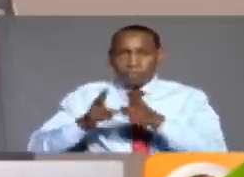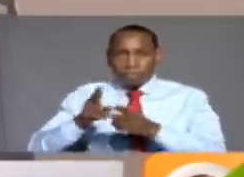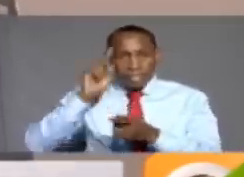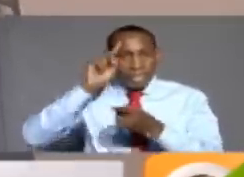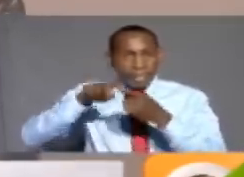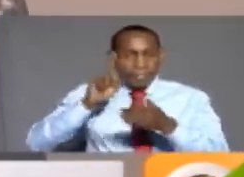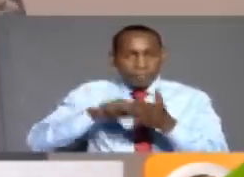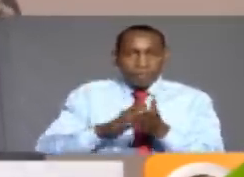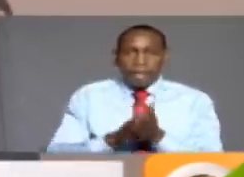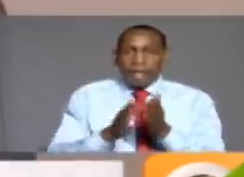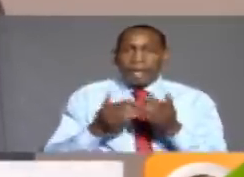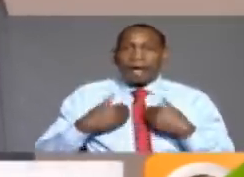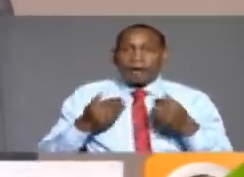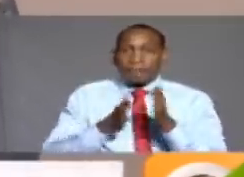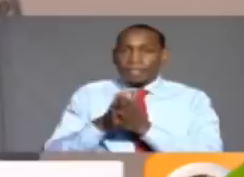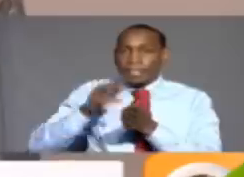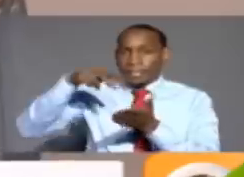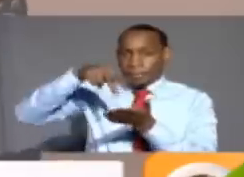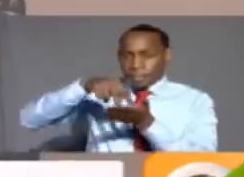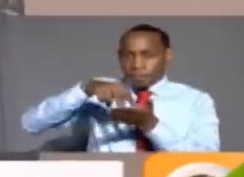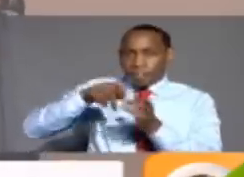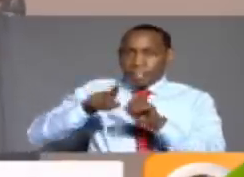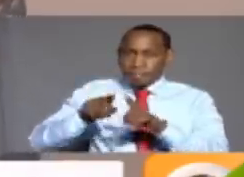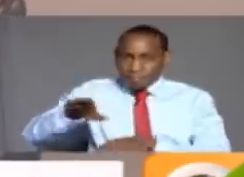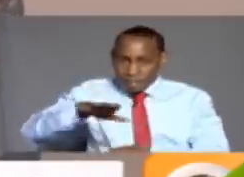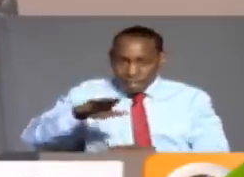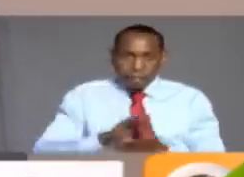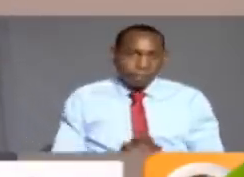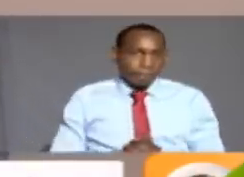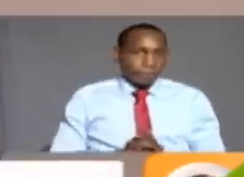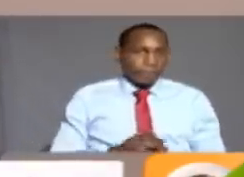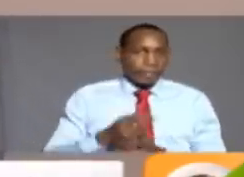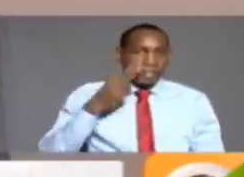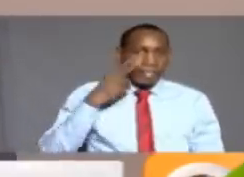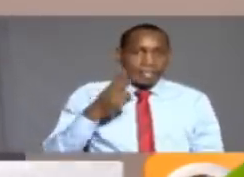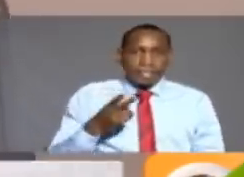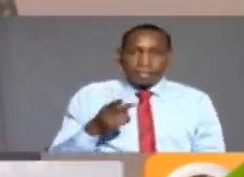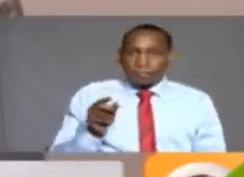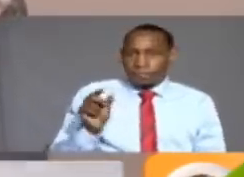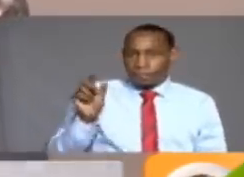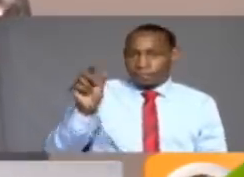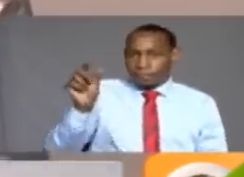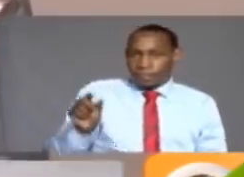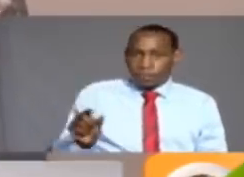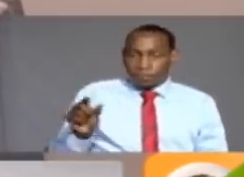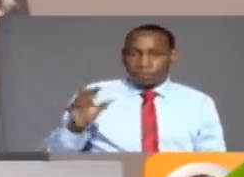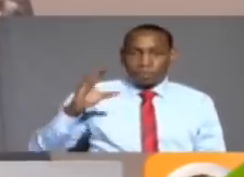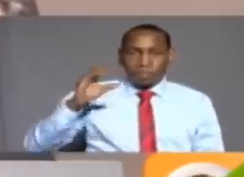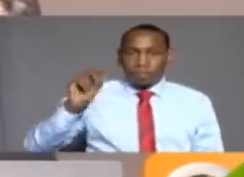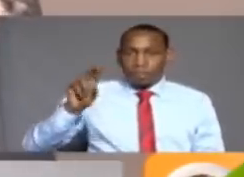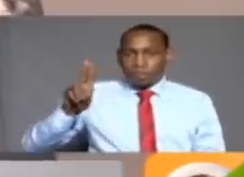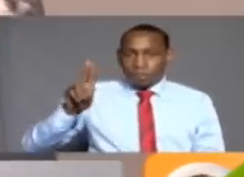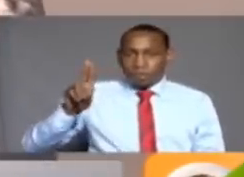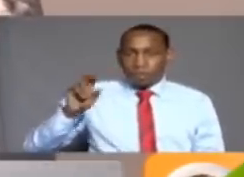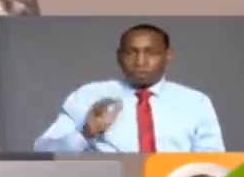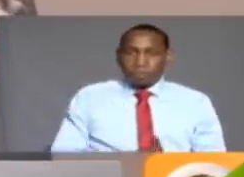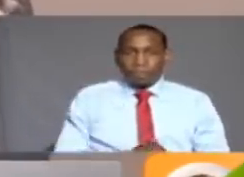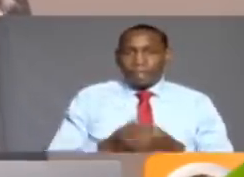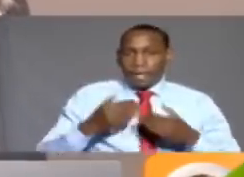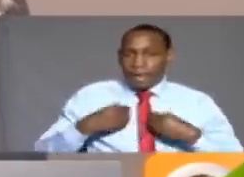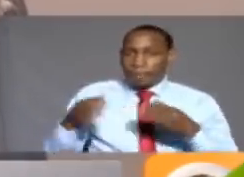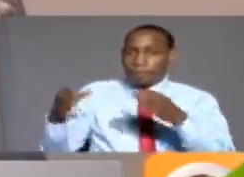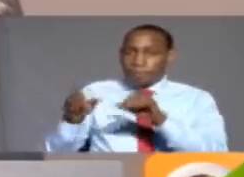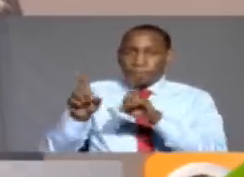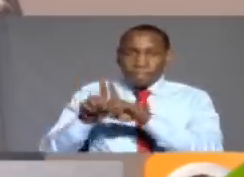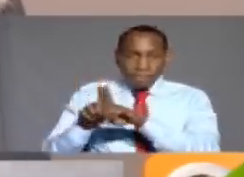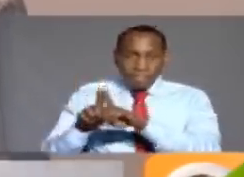purposes of a candidate from this region. You have seen this man from trade union, called Atwori. Mm-hmm. He has a movement